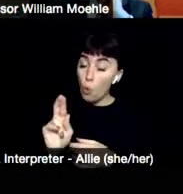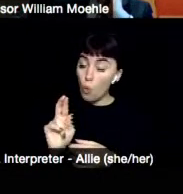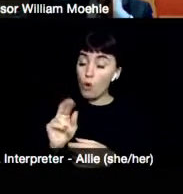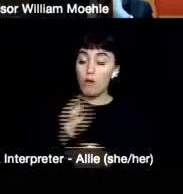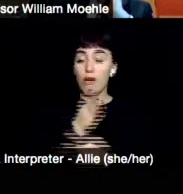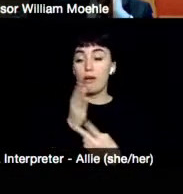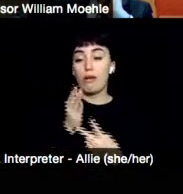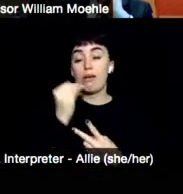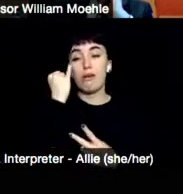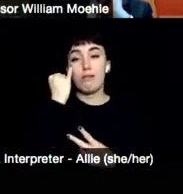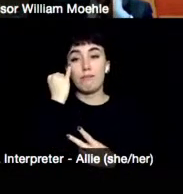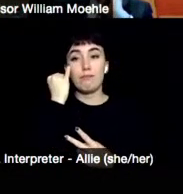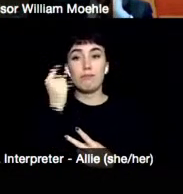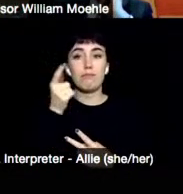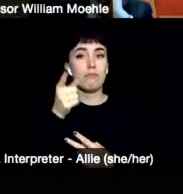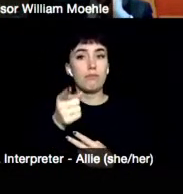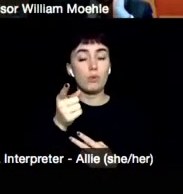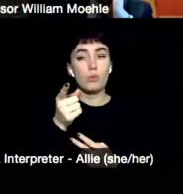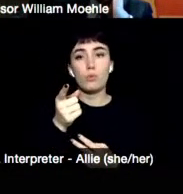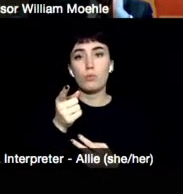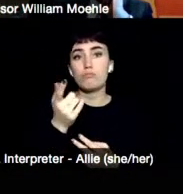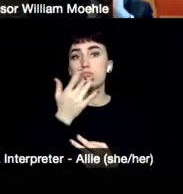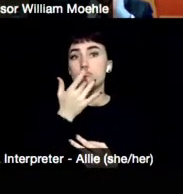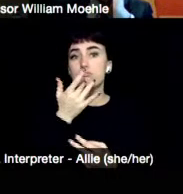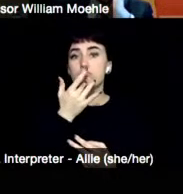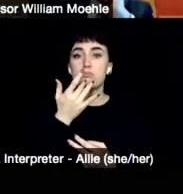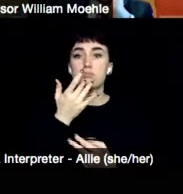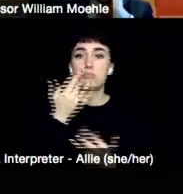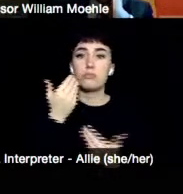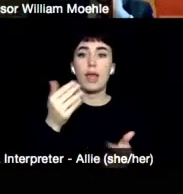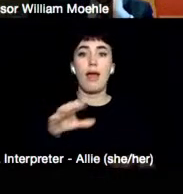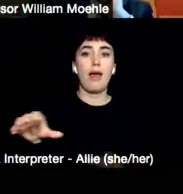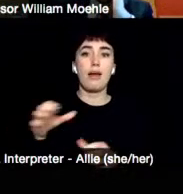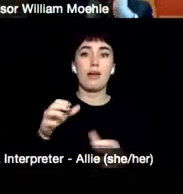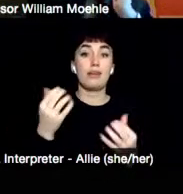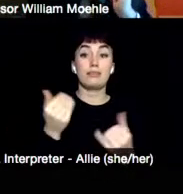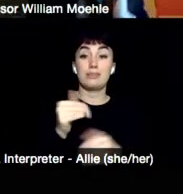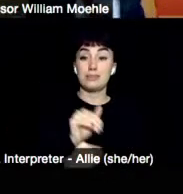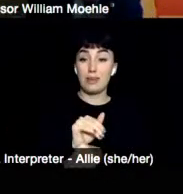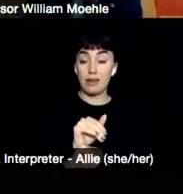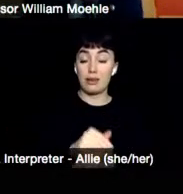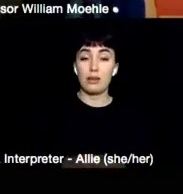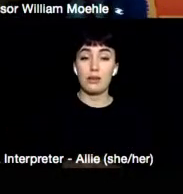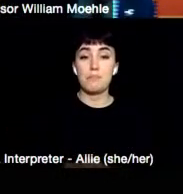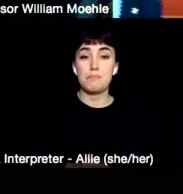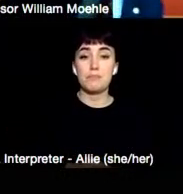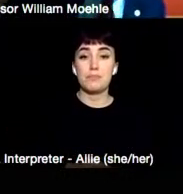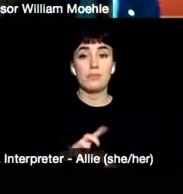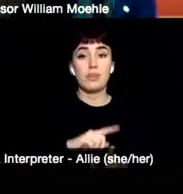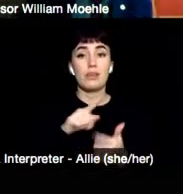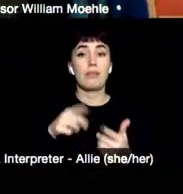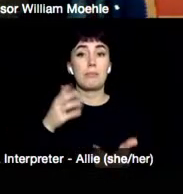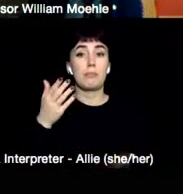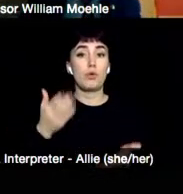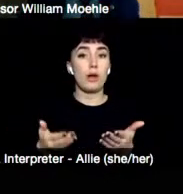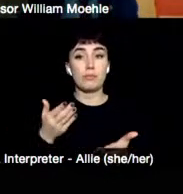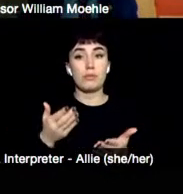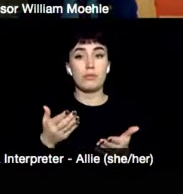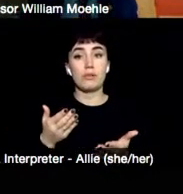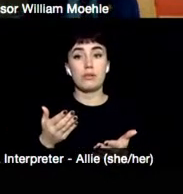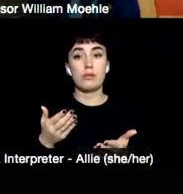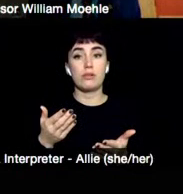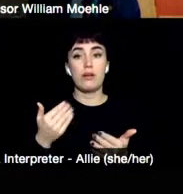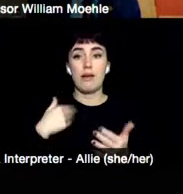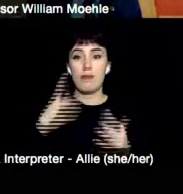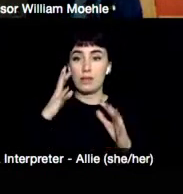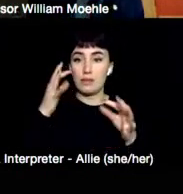if you would rather take action this evening, then perhaps have a